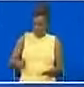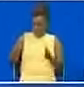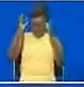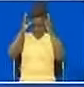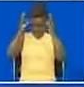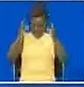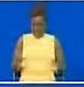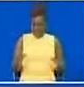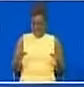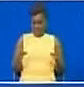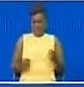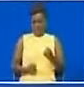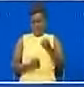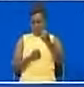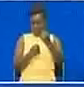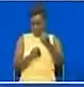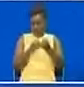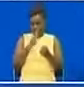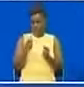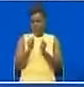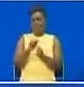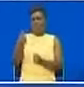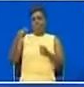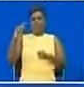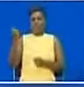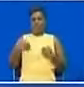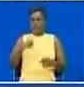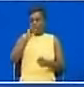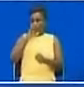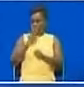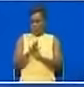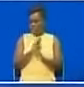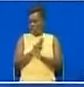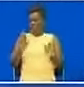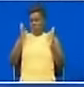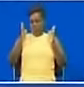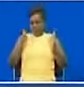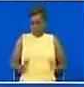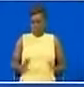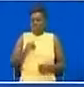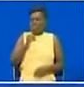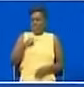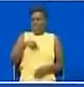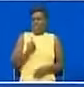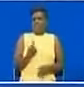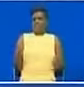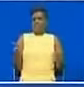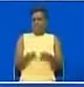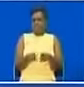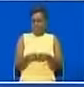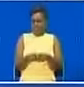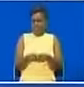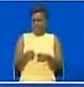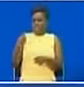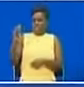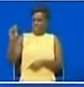uamue kusimama na Wakenya wenzako. I can assure you, none of us, not even myself, not even